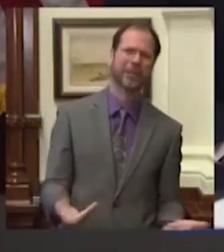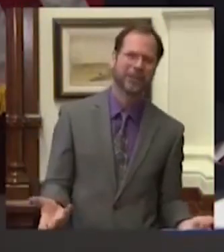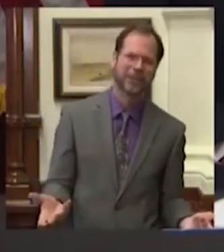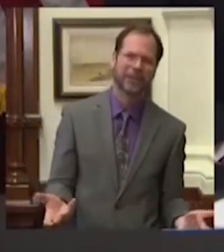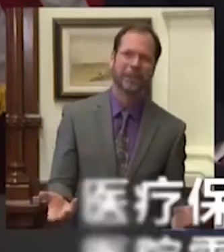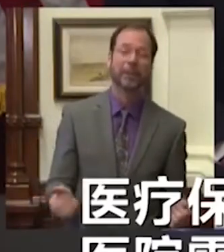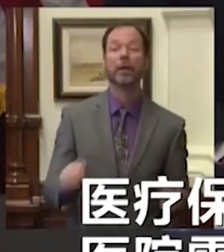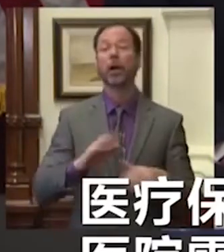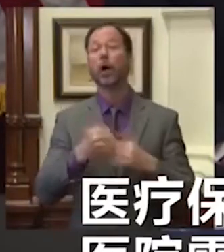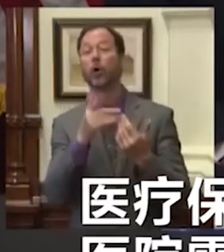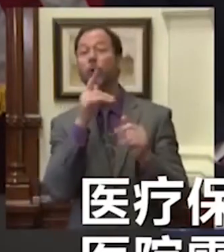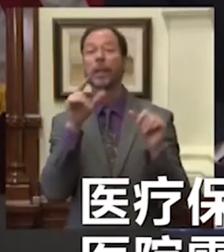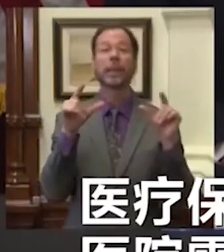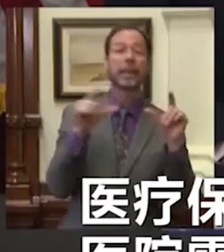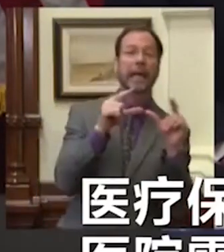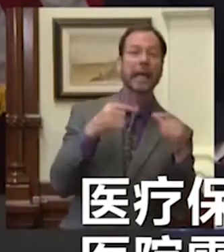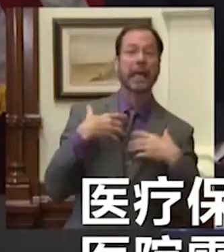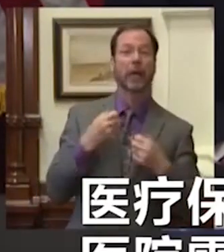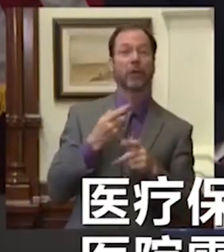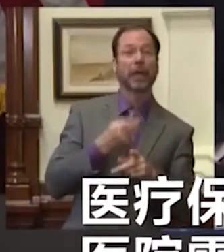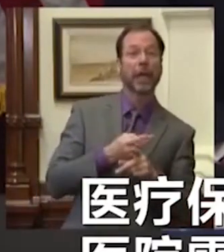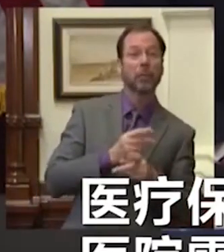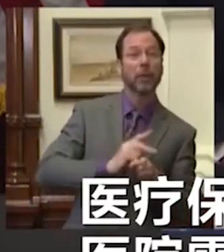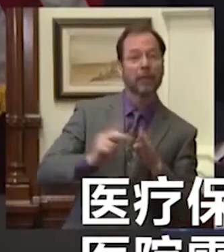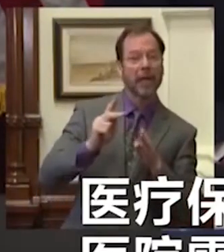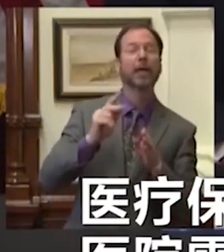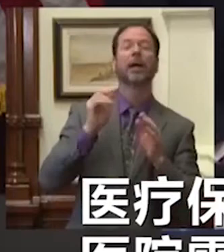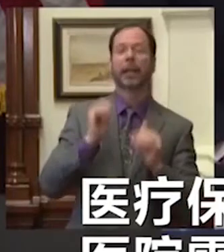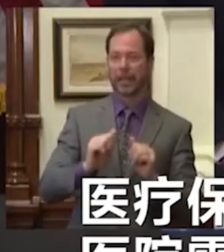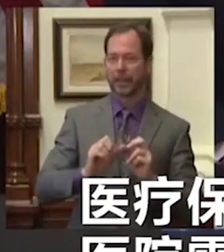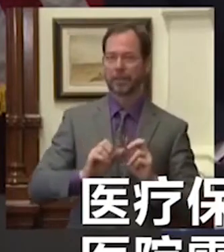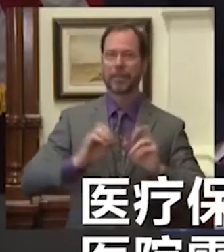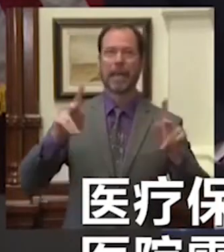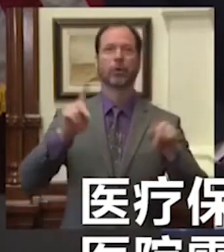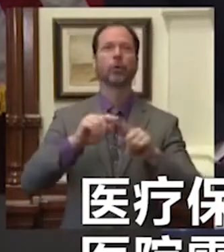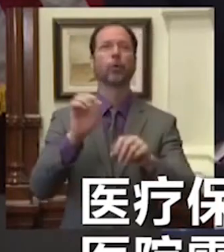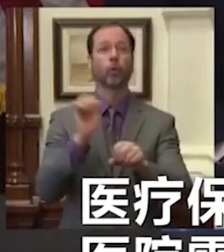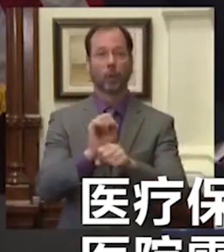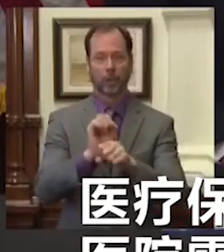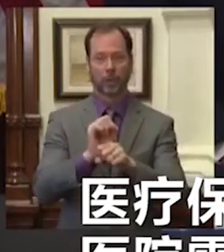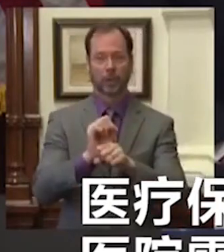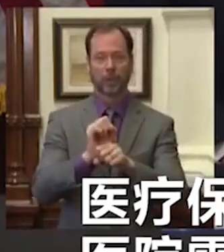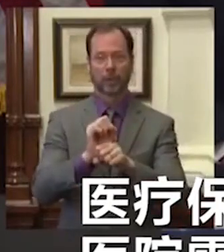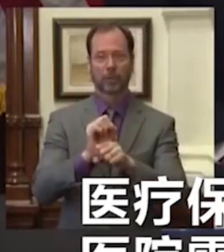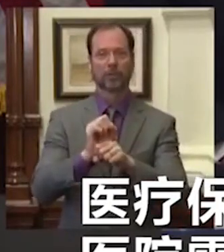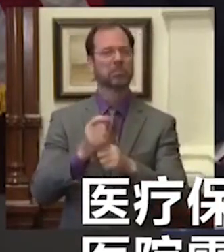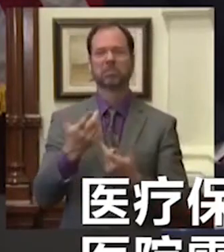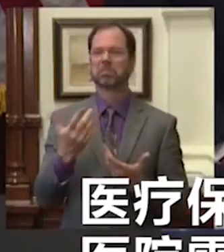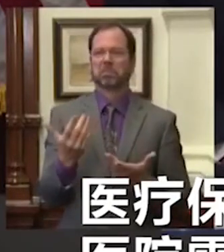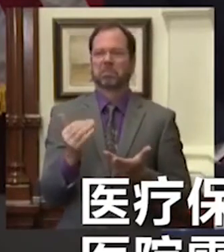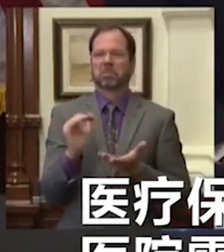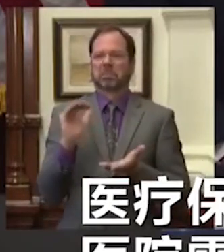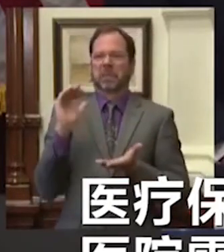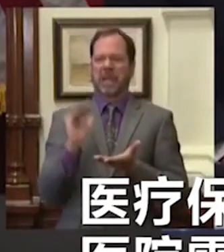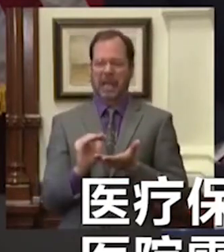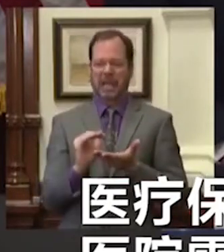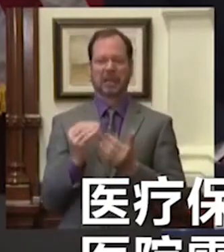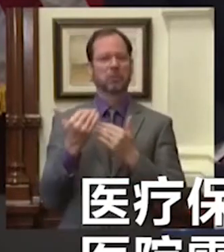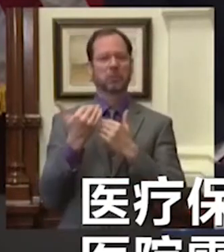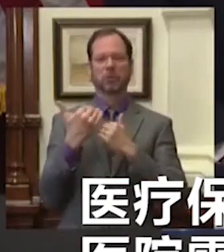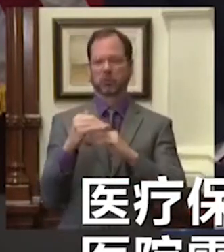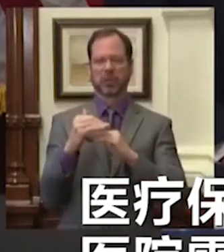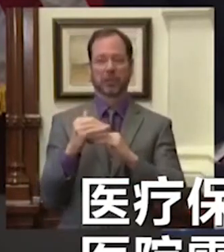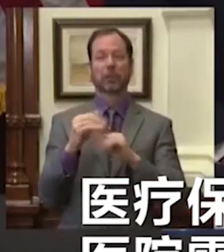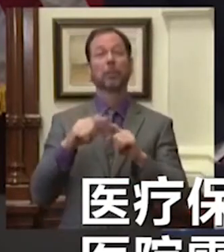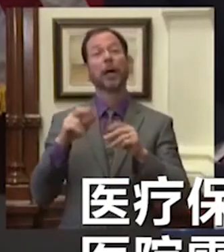All licensed healthcare professionals are allowed to return to work with few restrictions. However, all